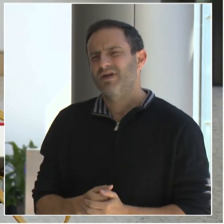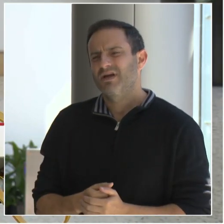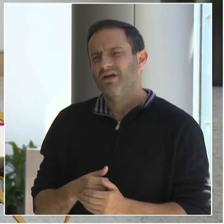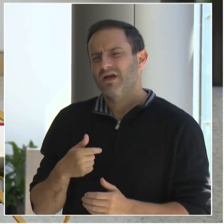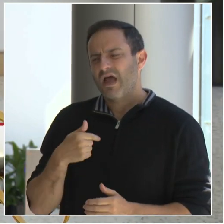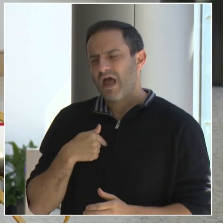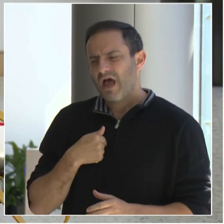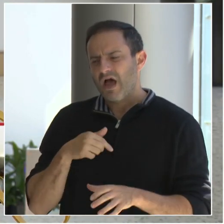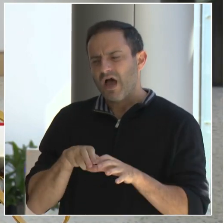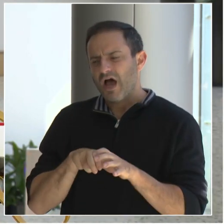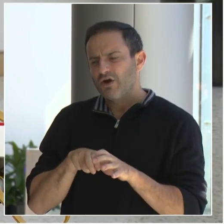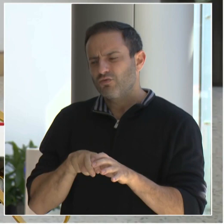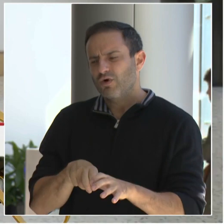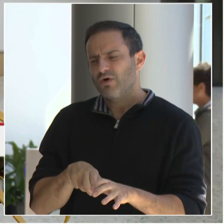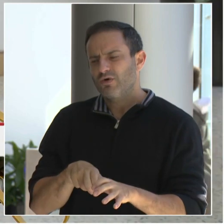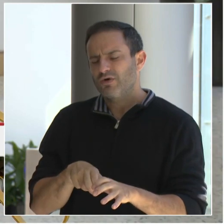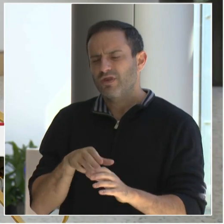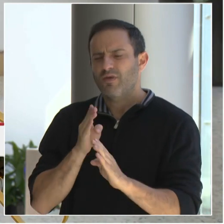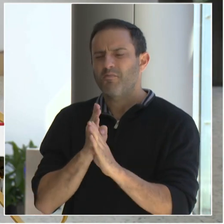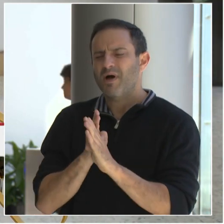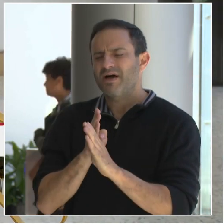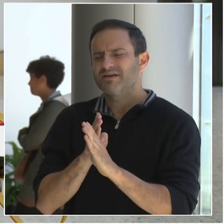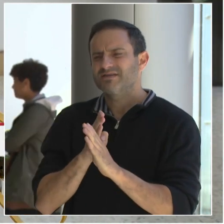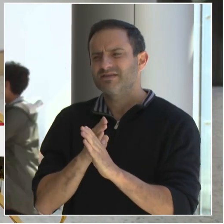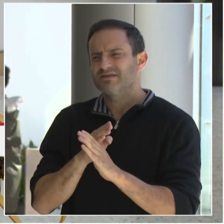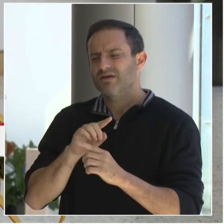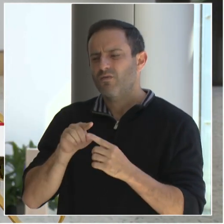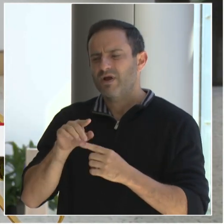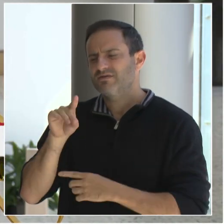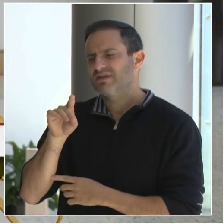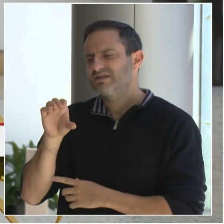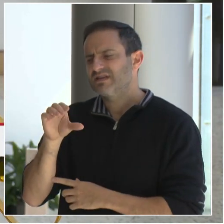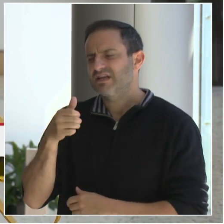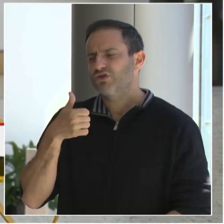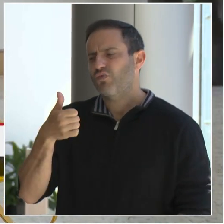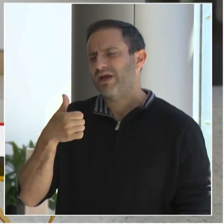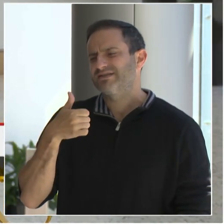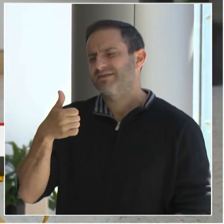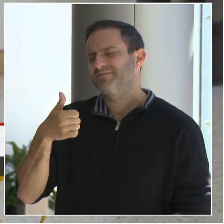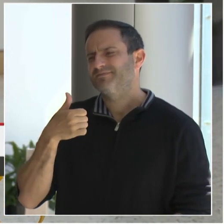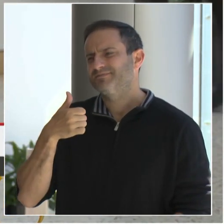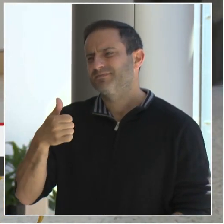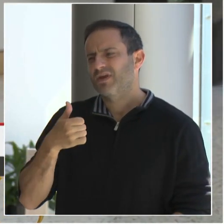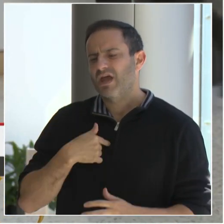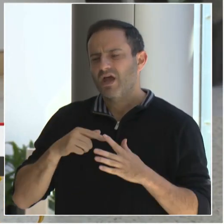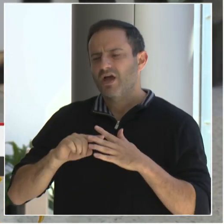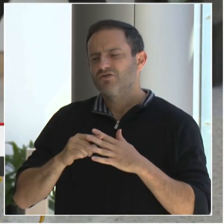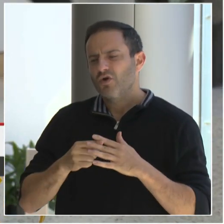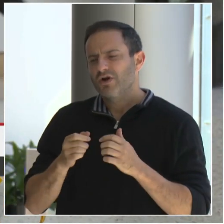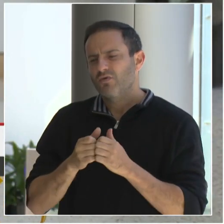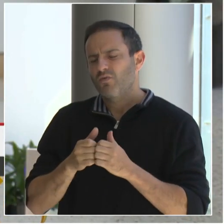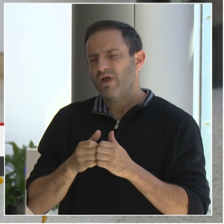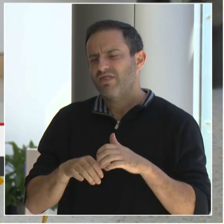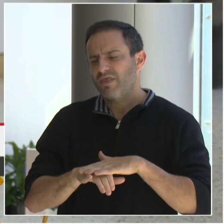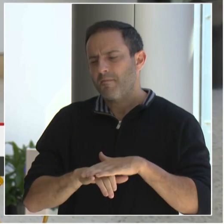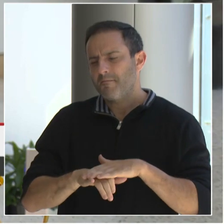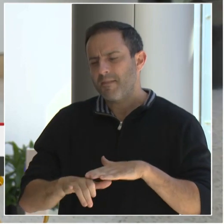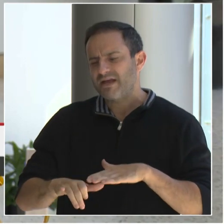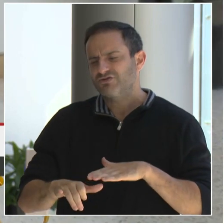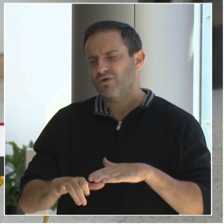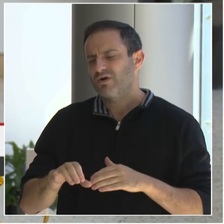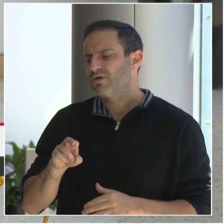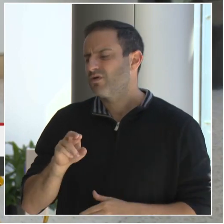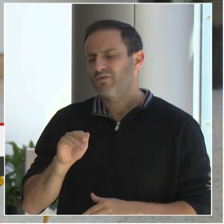rode the bus when it was DC Transit. I started with the Metro Rail. And we didn't have